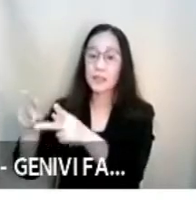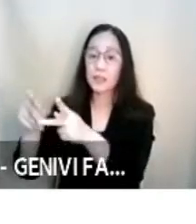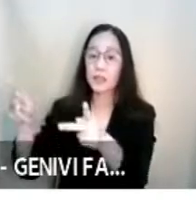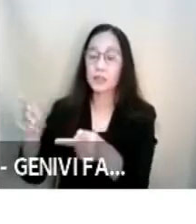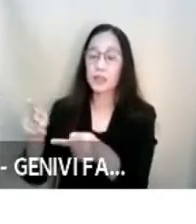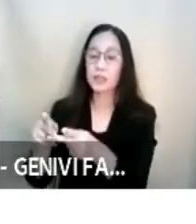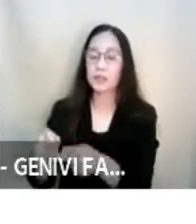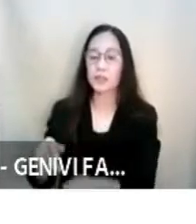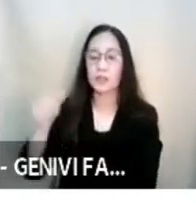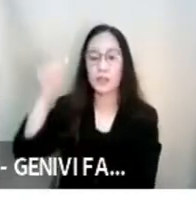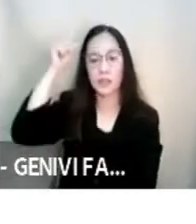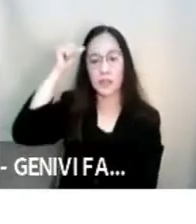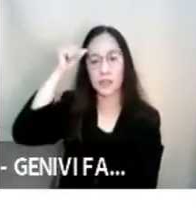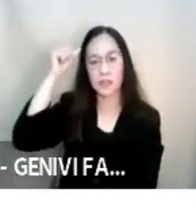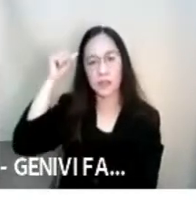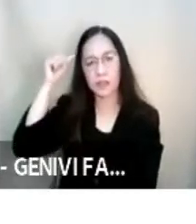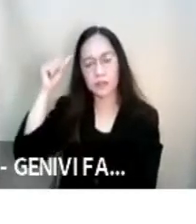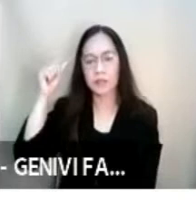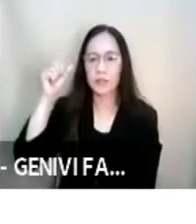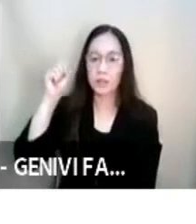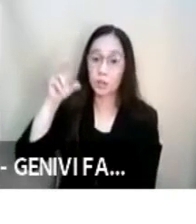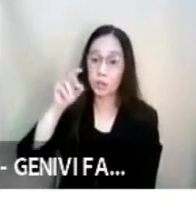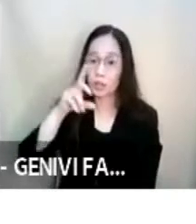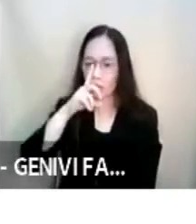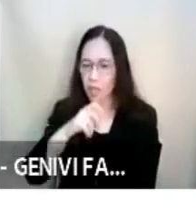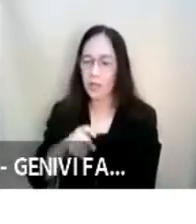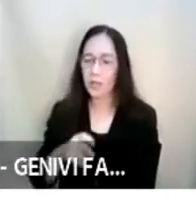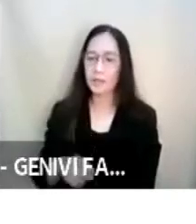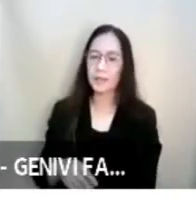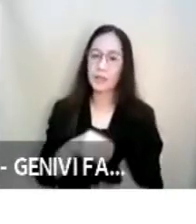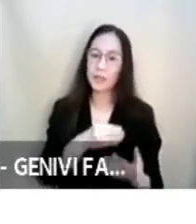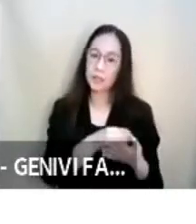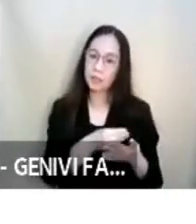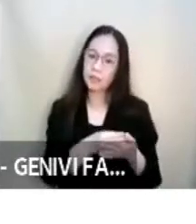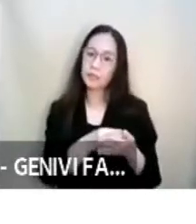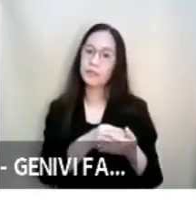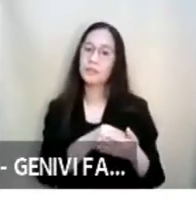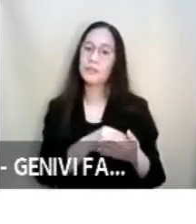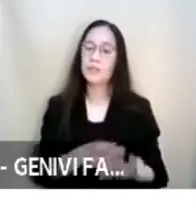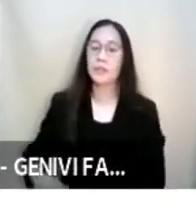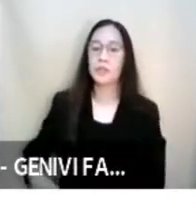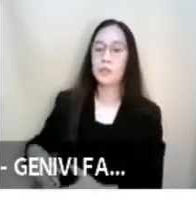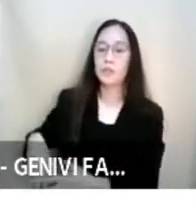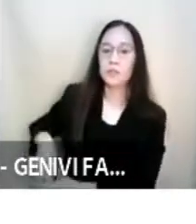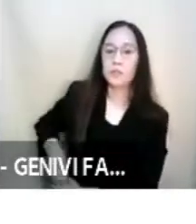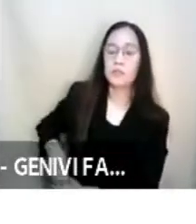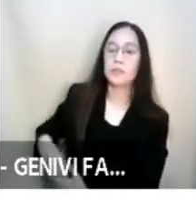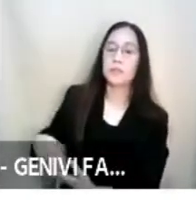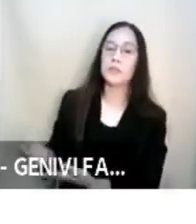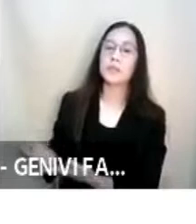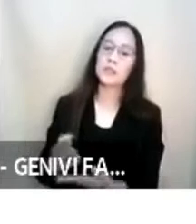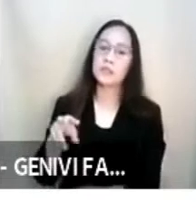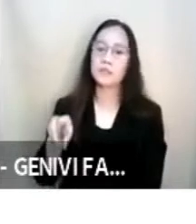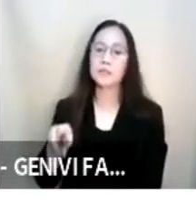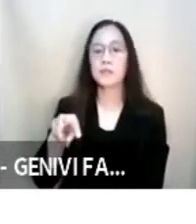and adolescents, no, they would prepare their own money, they'll put it in their wallets, bring it, and then they will walk